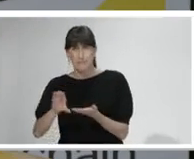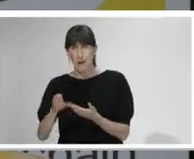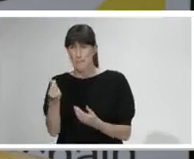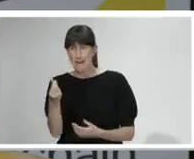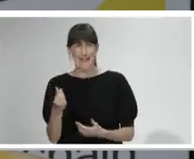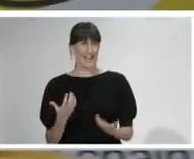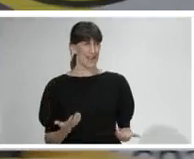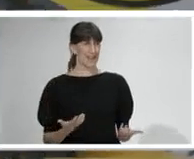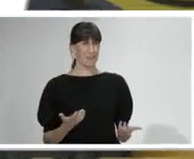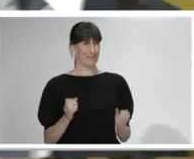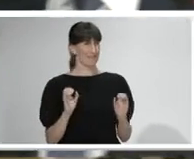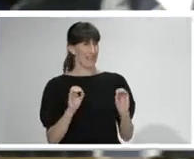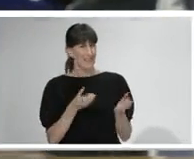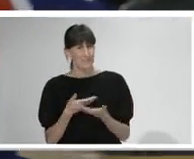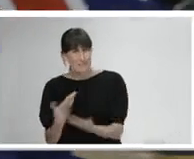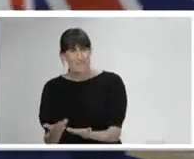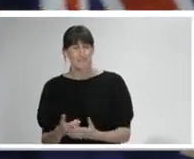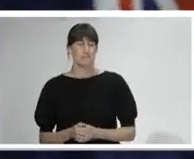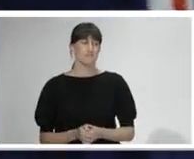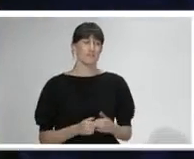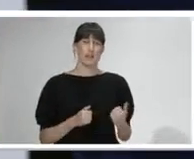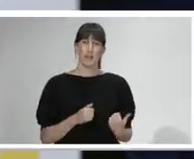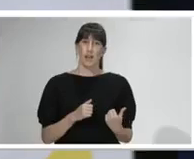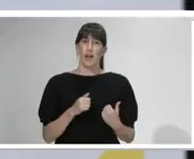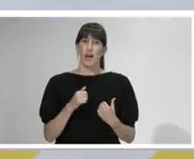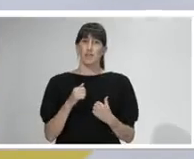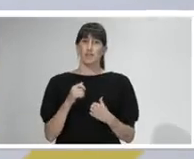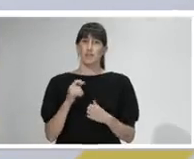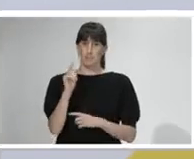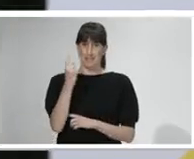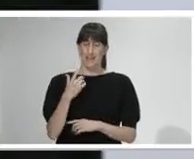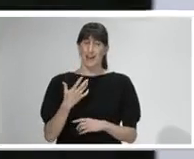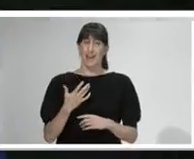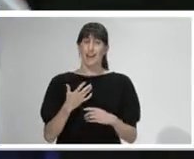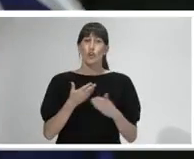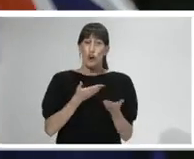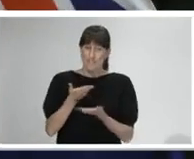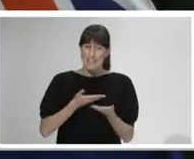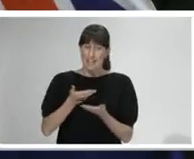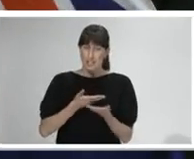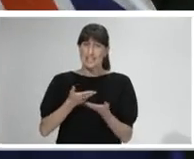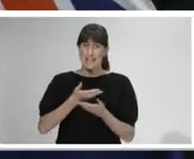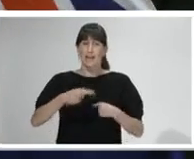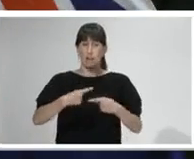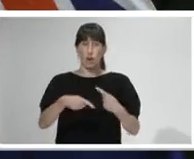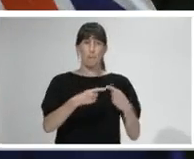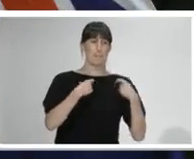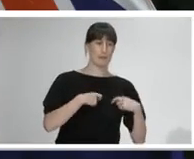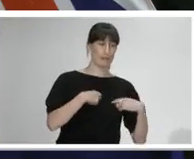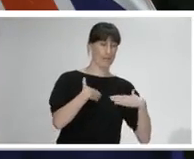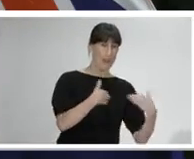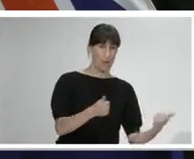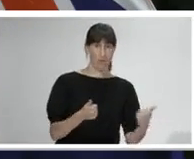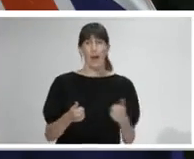said, the conversations between general practitioners and the Minister of Health is continuing. So my advice to them would be